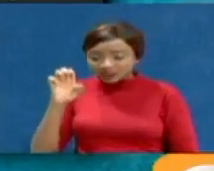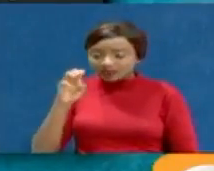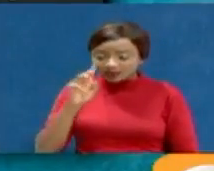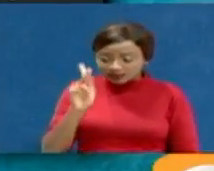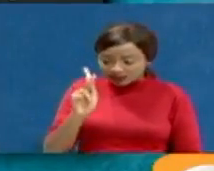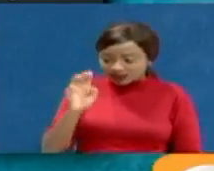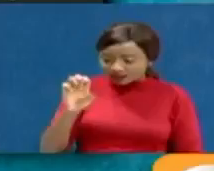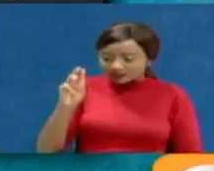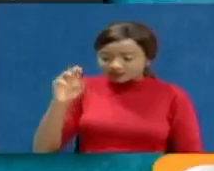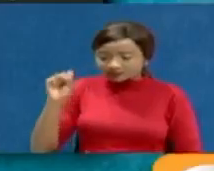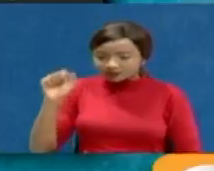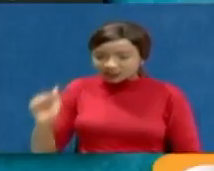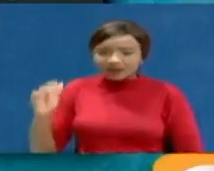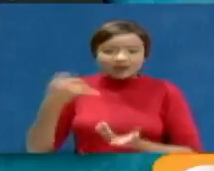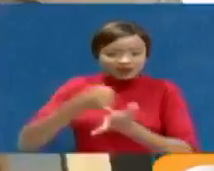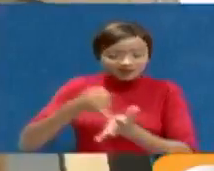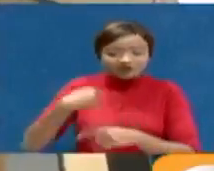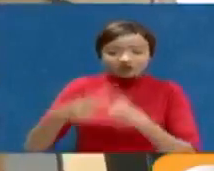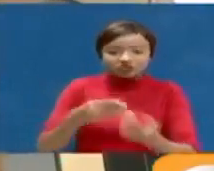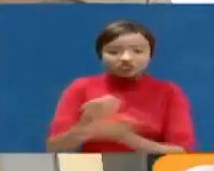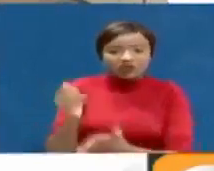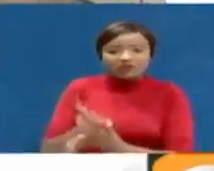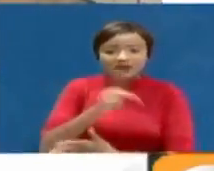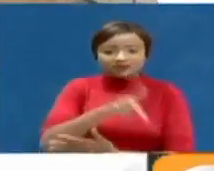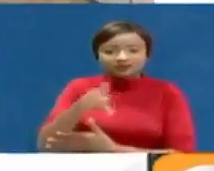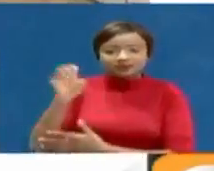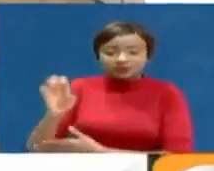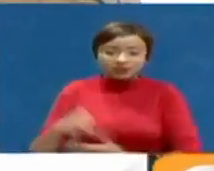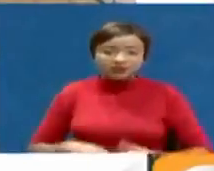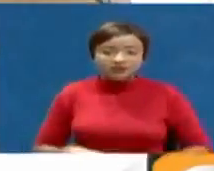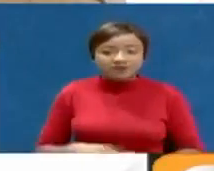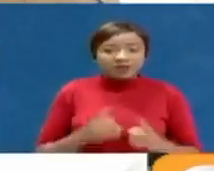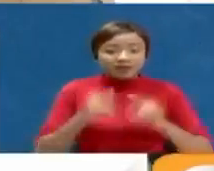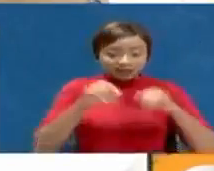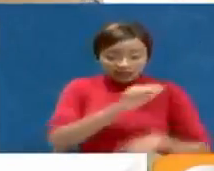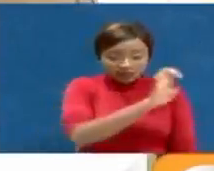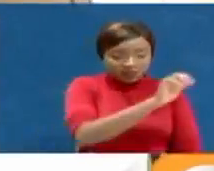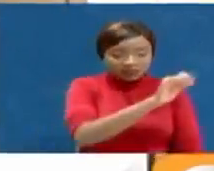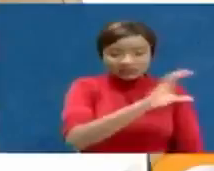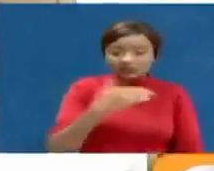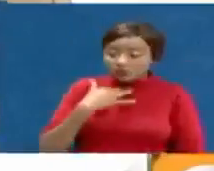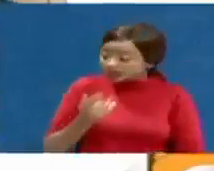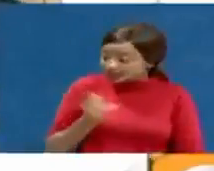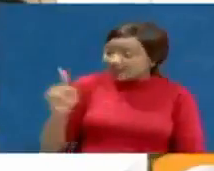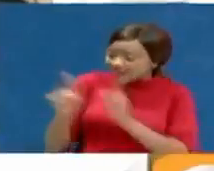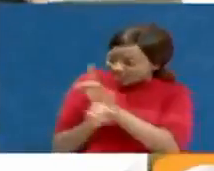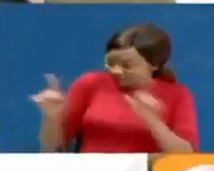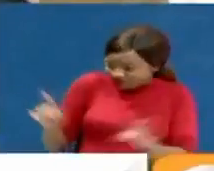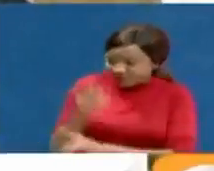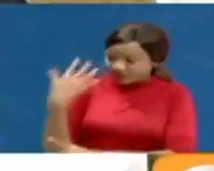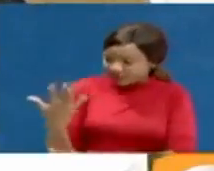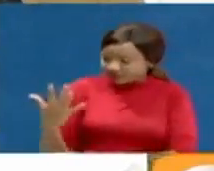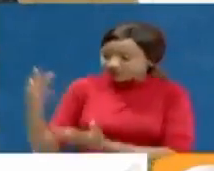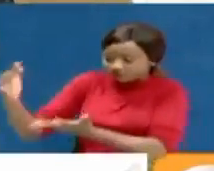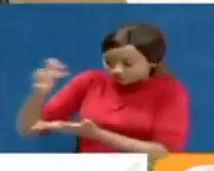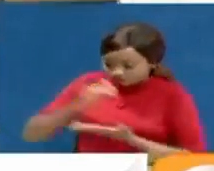emergency procurement of COVID-19 response equipment. And now EACC has asked for documentary evidence around the award